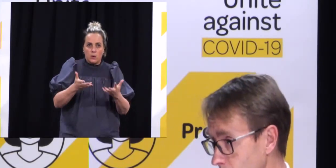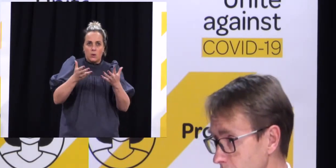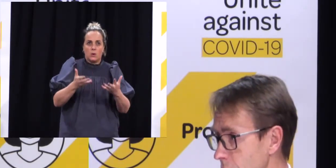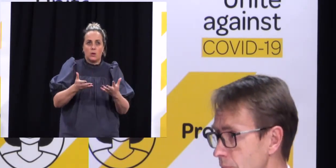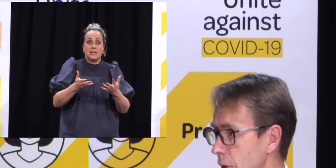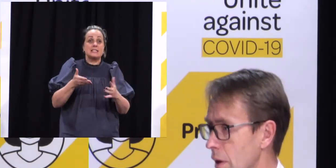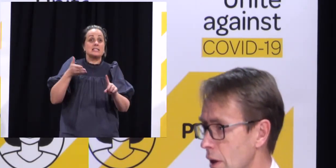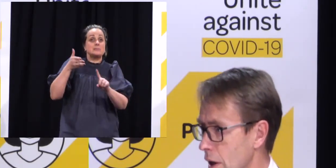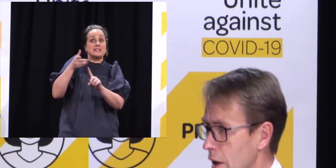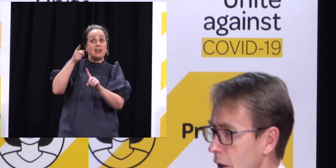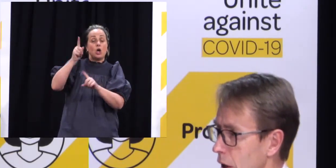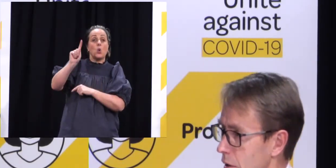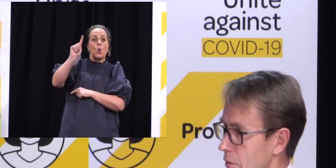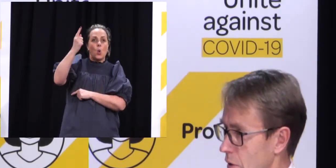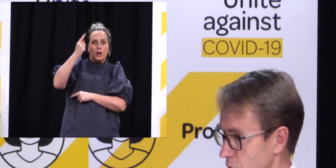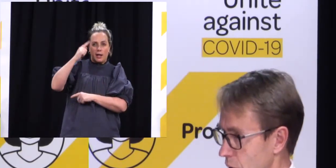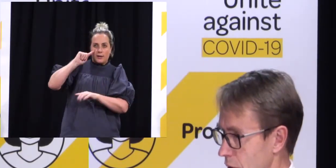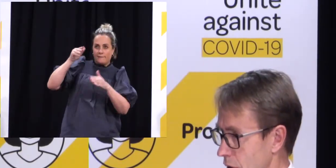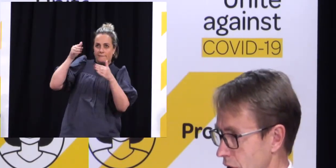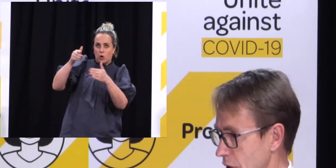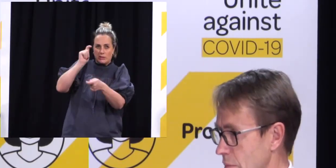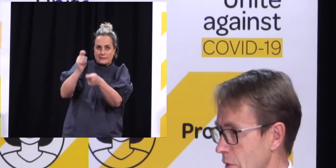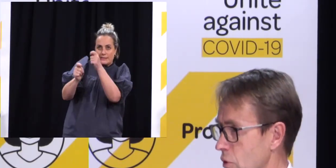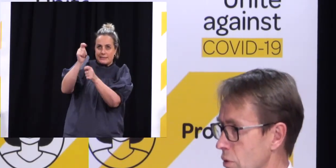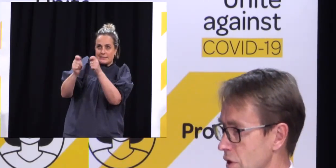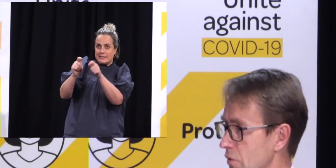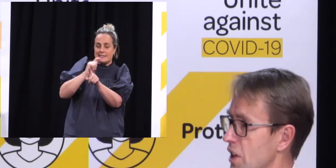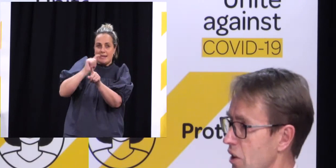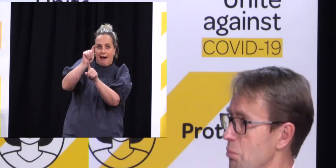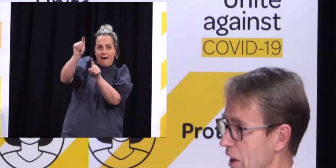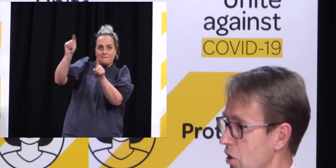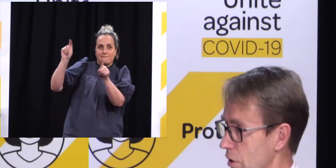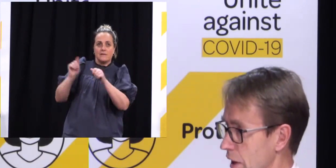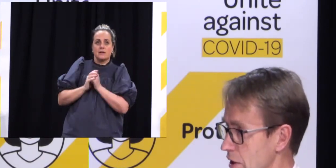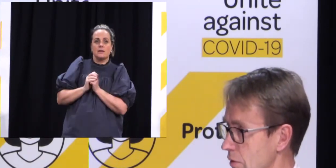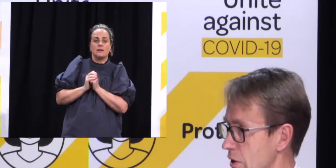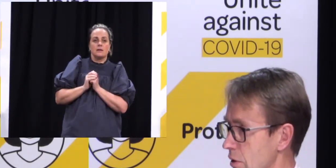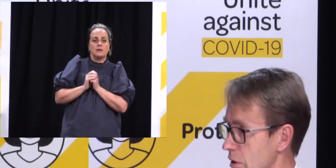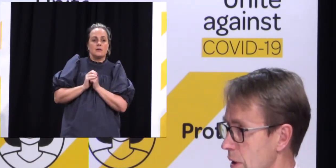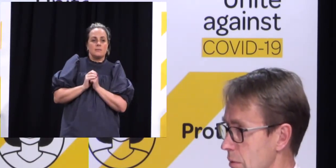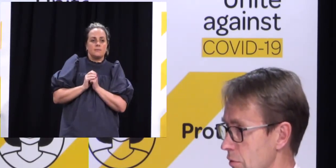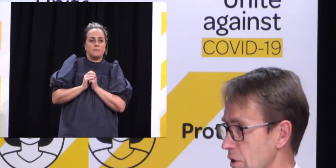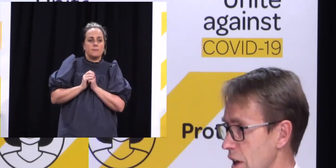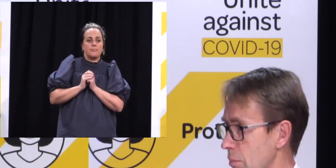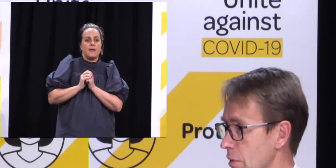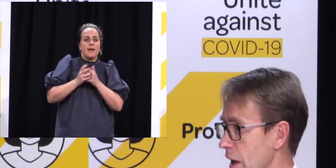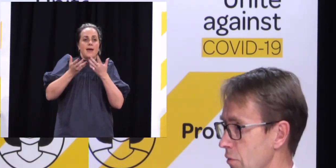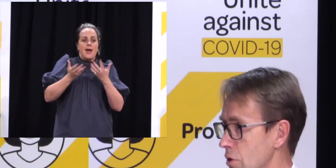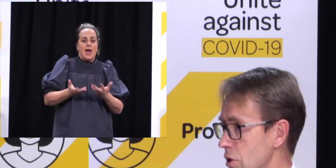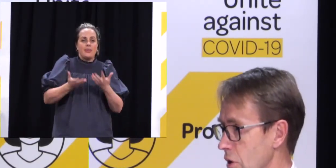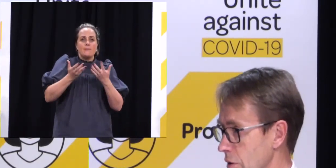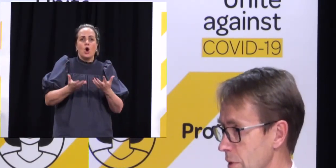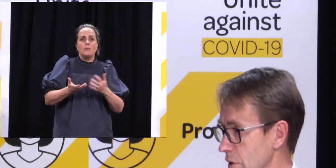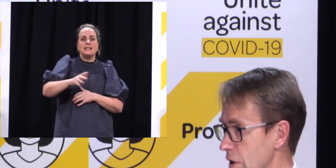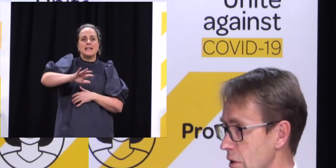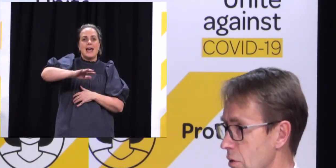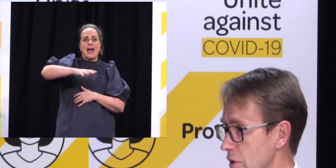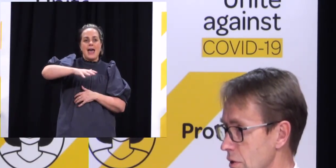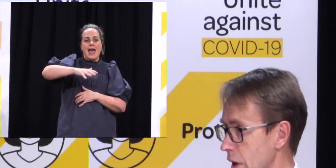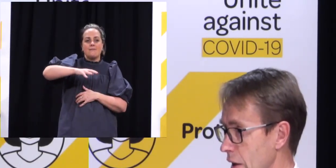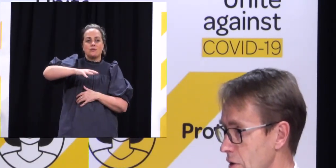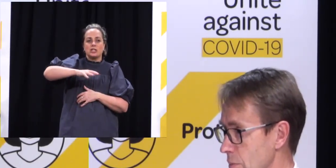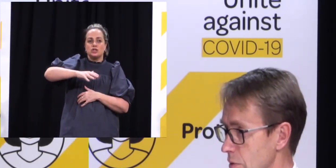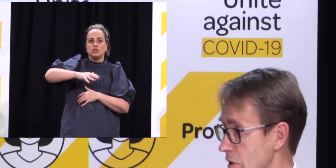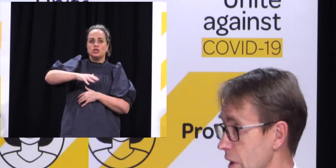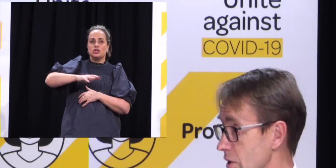specifically in Auckland. Elsewhere in the system, of course, they've scaled back a lot of activity. So at the moment, for example, average occupancy